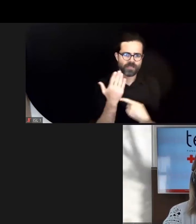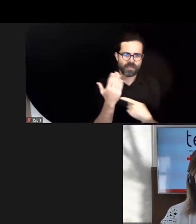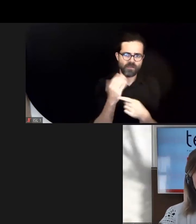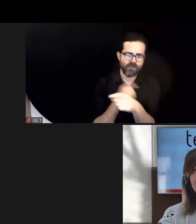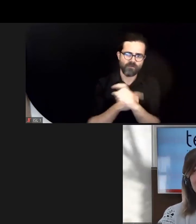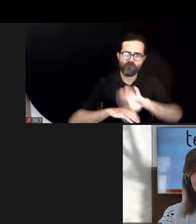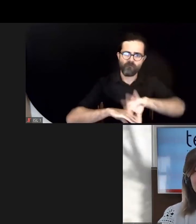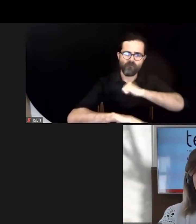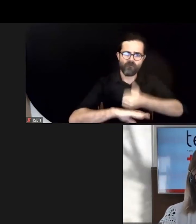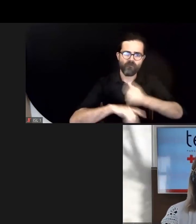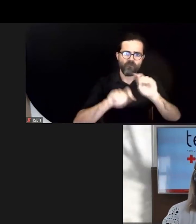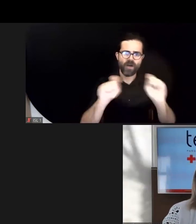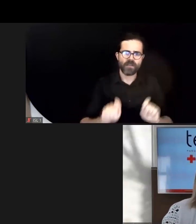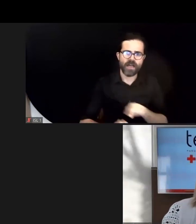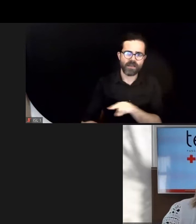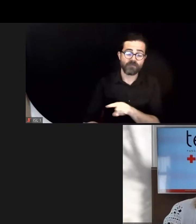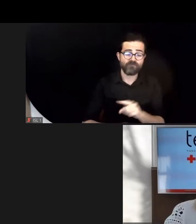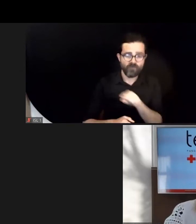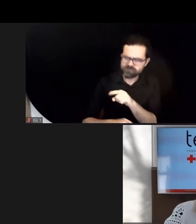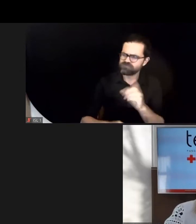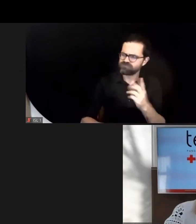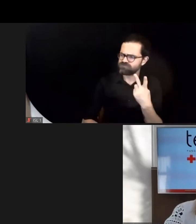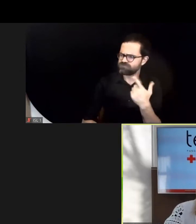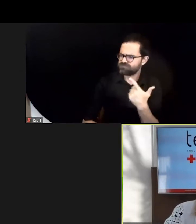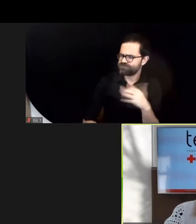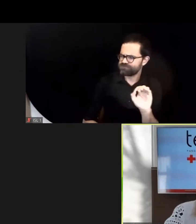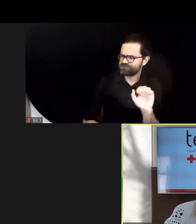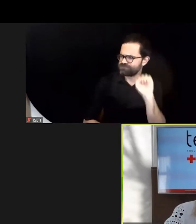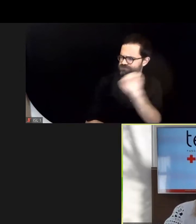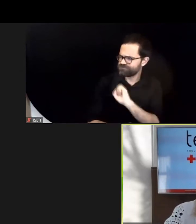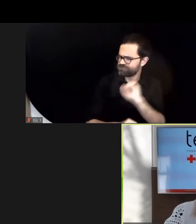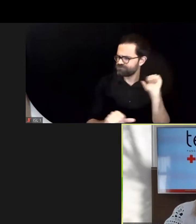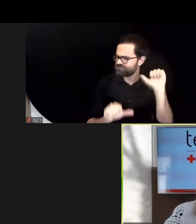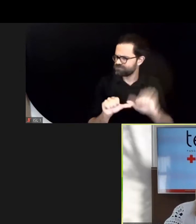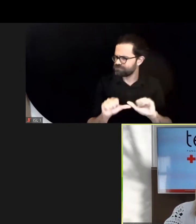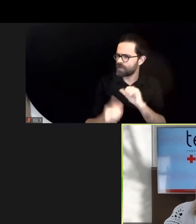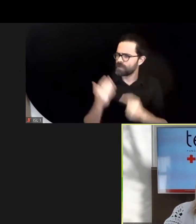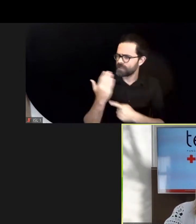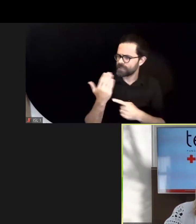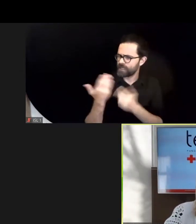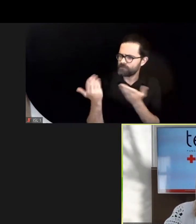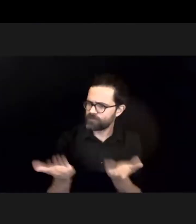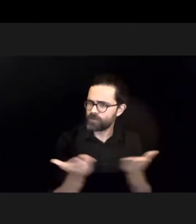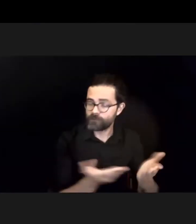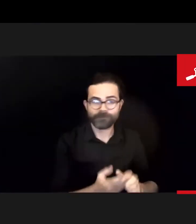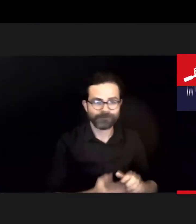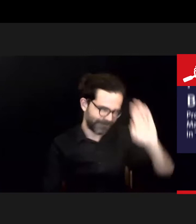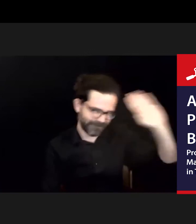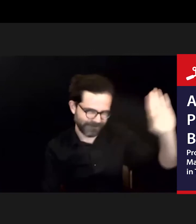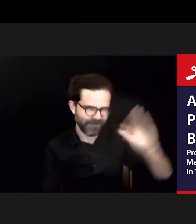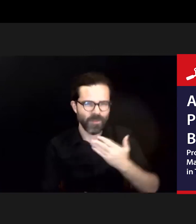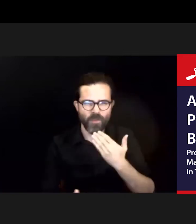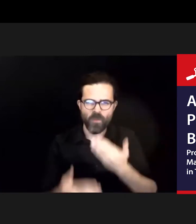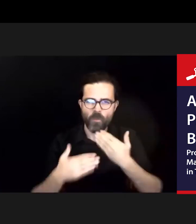provide telecare services at your organization? Good morning. Thank you, Rachel. My name is Anna Peñalver, and I work at